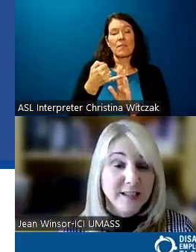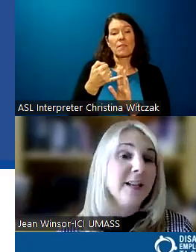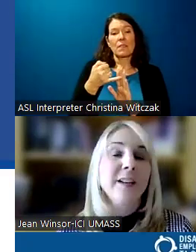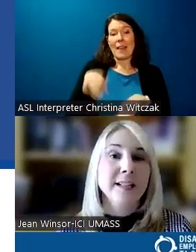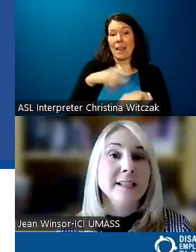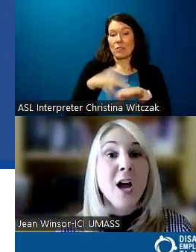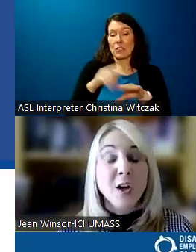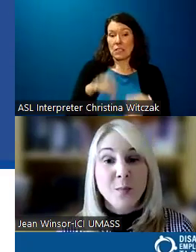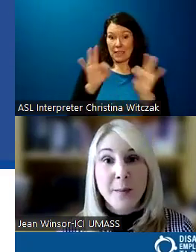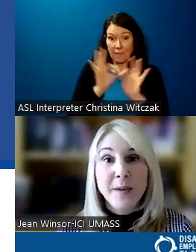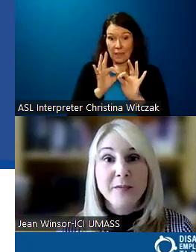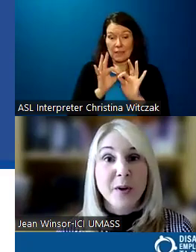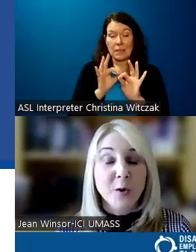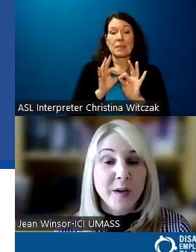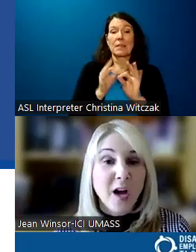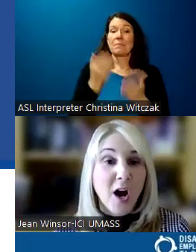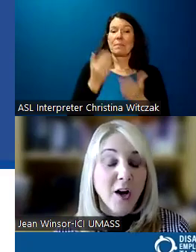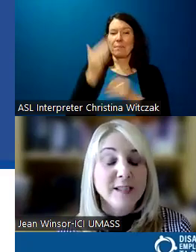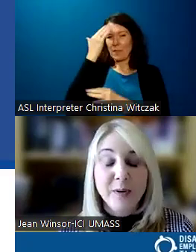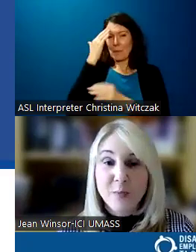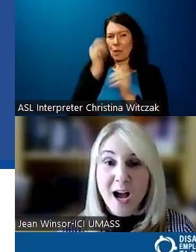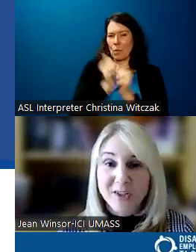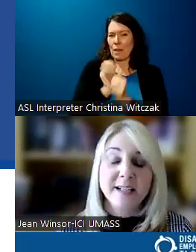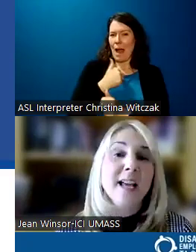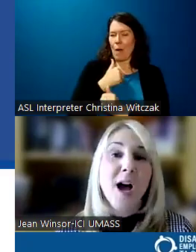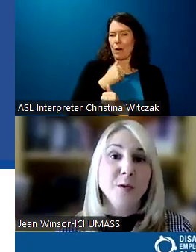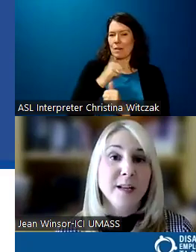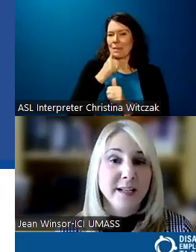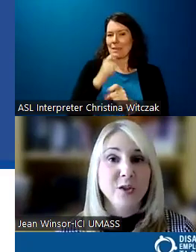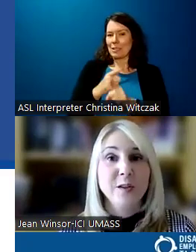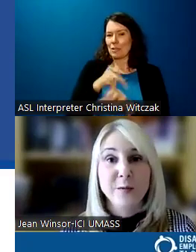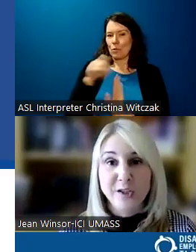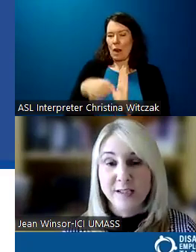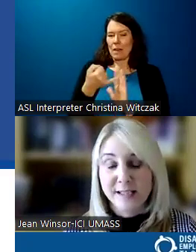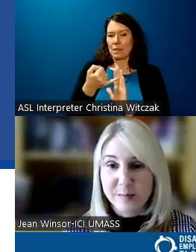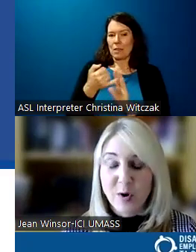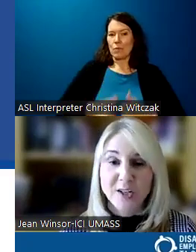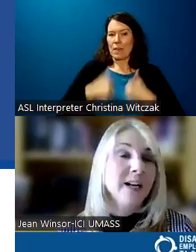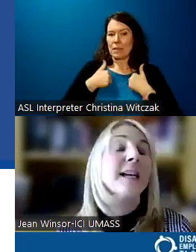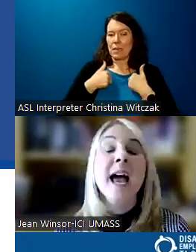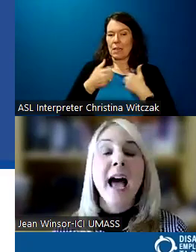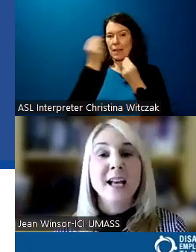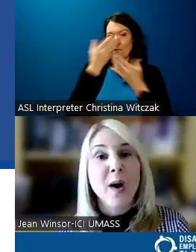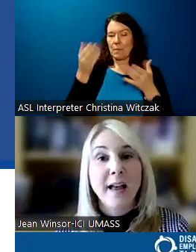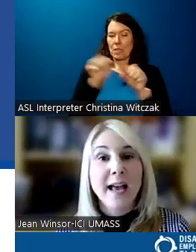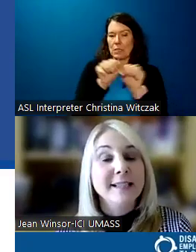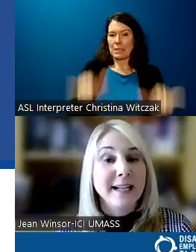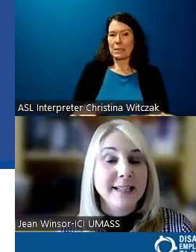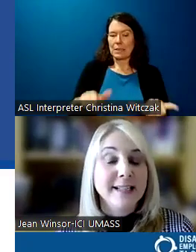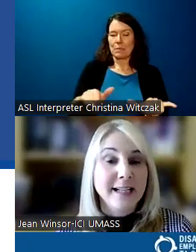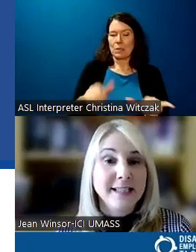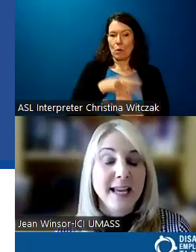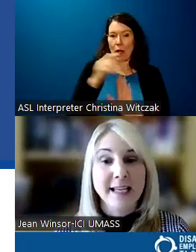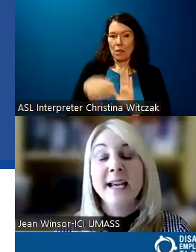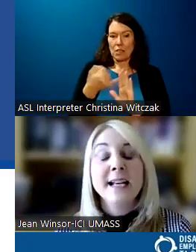national significance. You might be familiar with our sibling projects, the Residential Information Systems Project, as well as State of